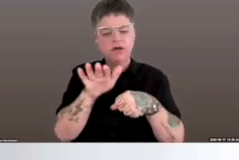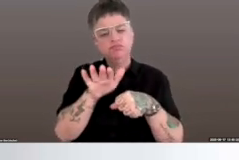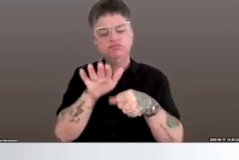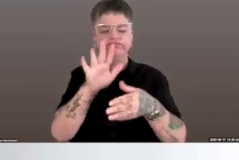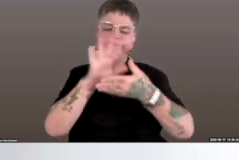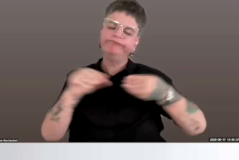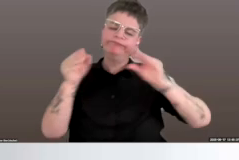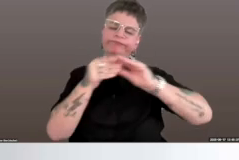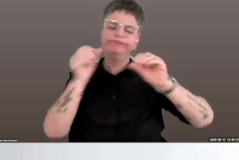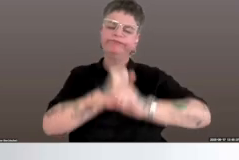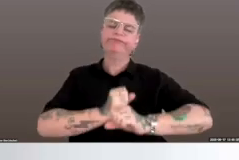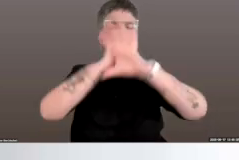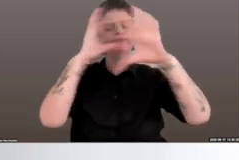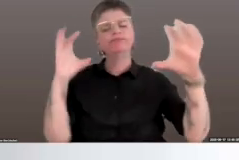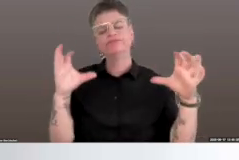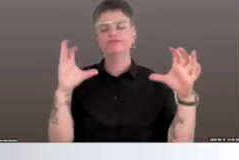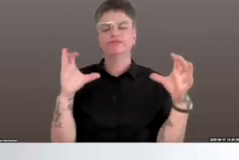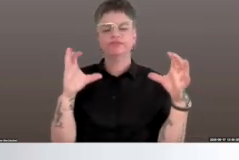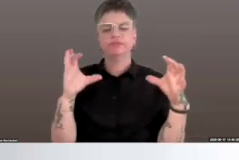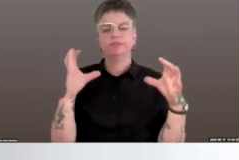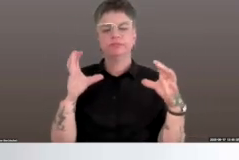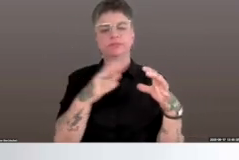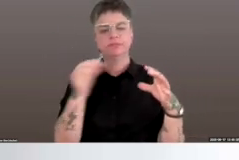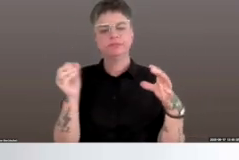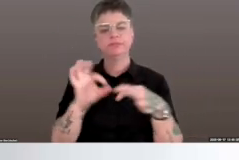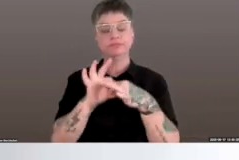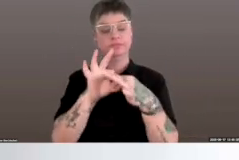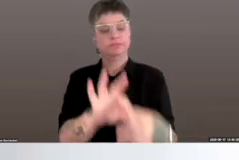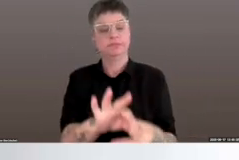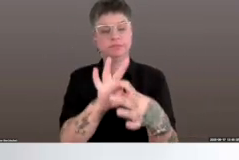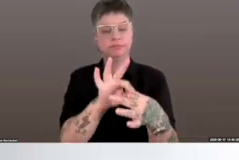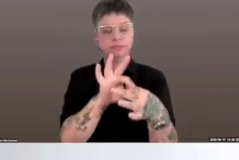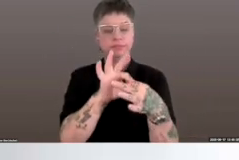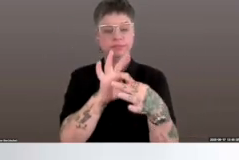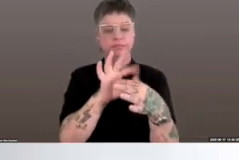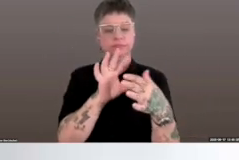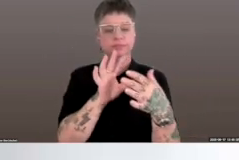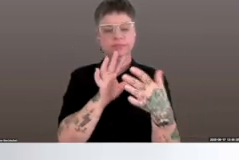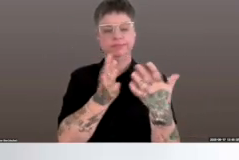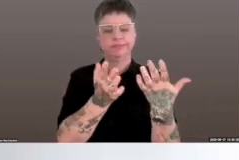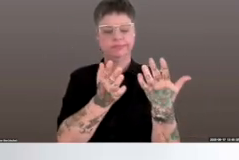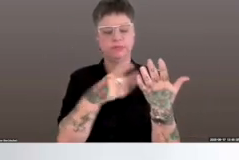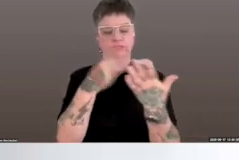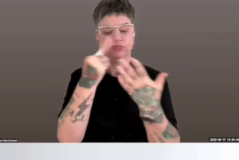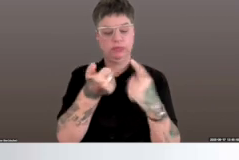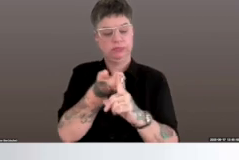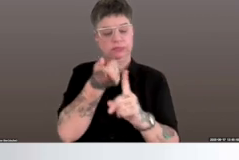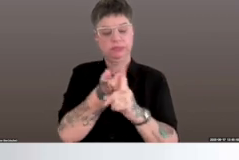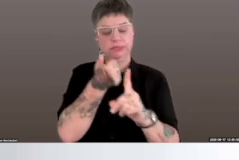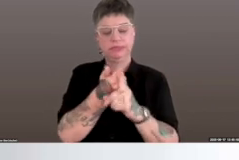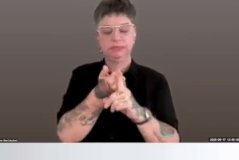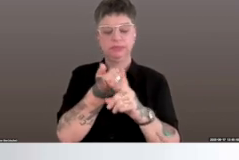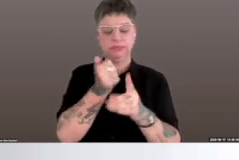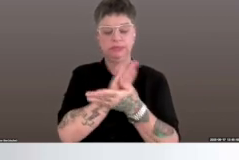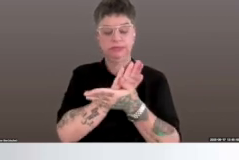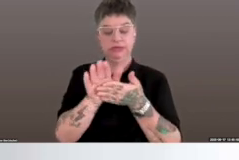comments. Relating to just in terms of kind of the programs itself, for Clean Cars for All,